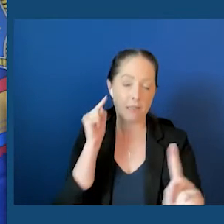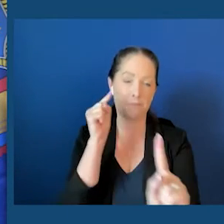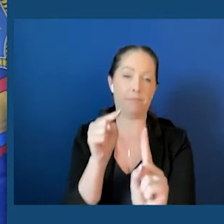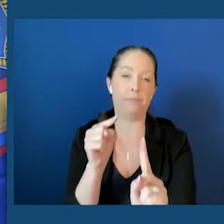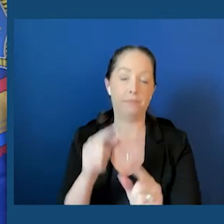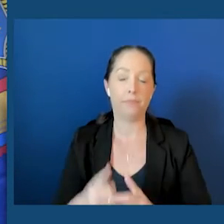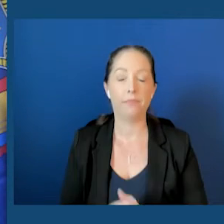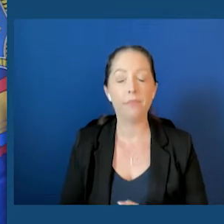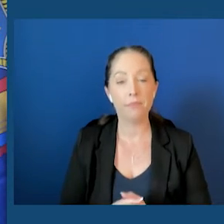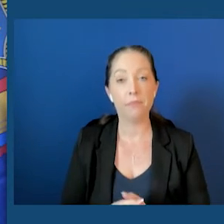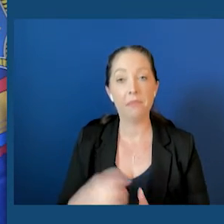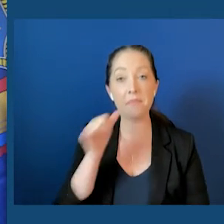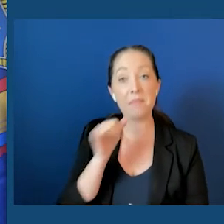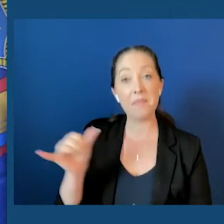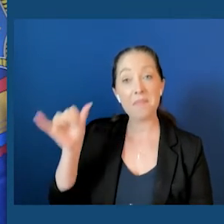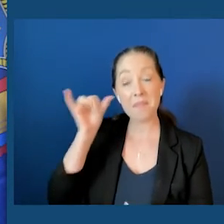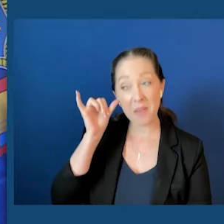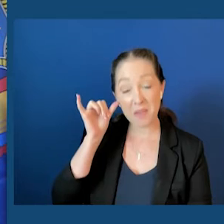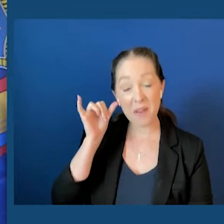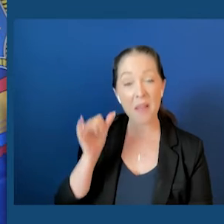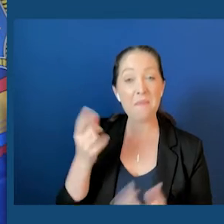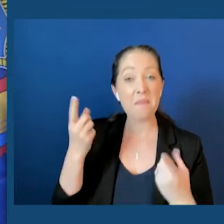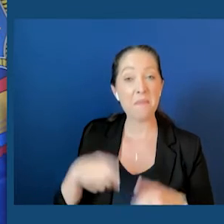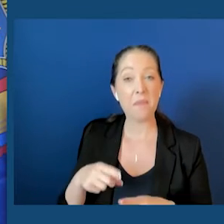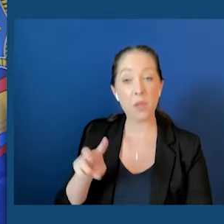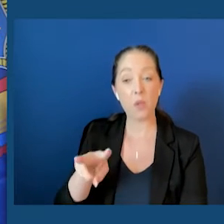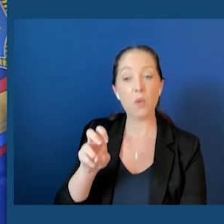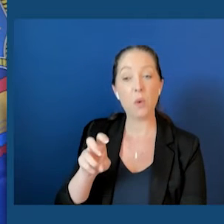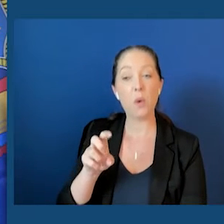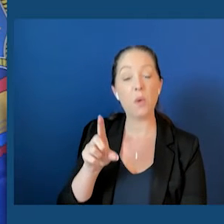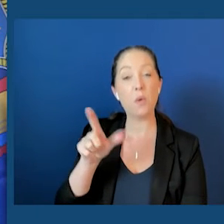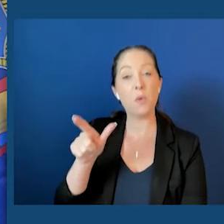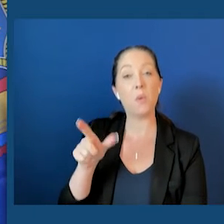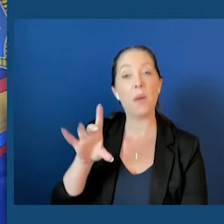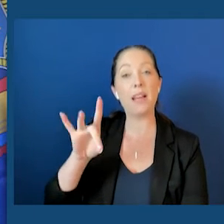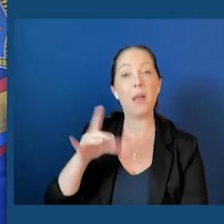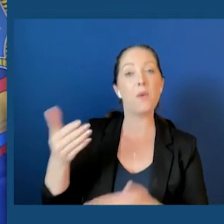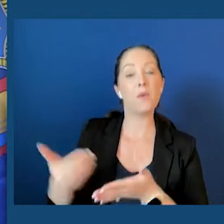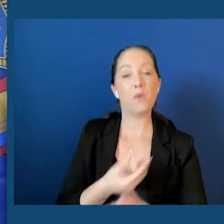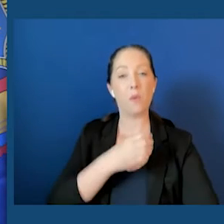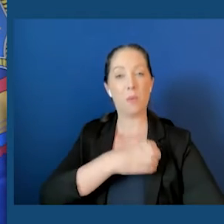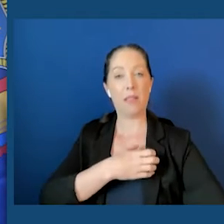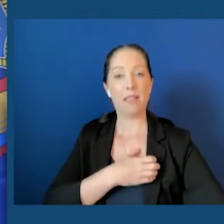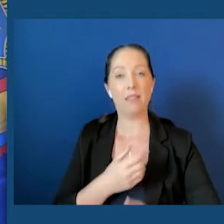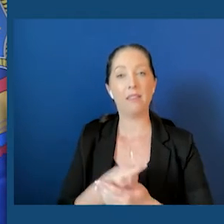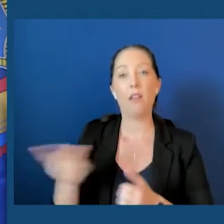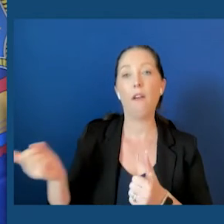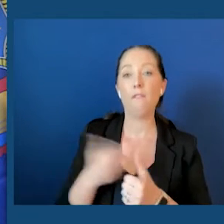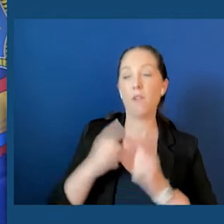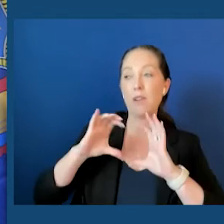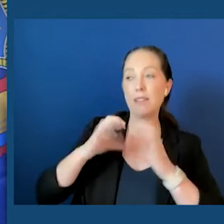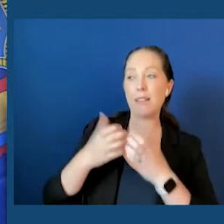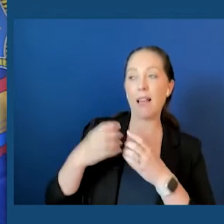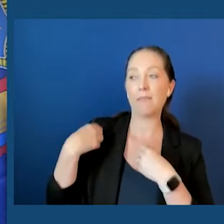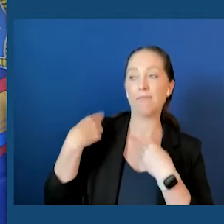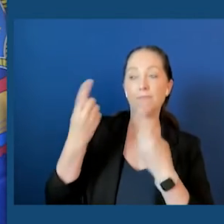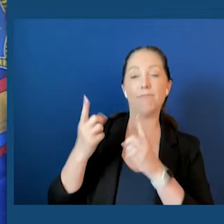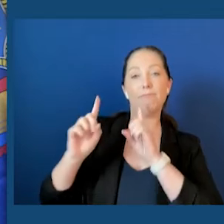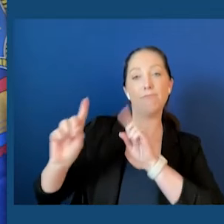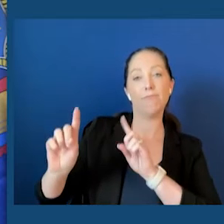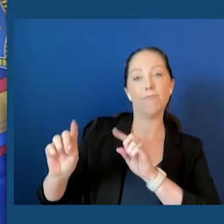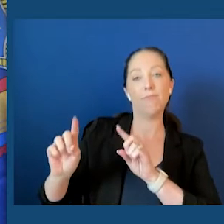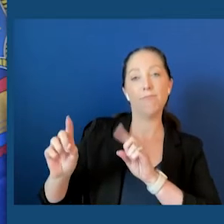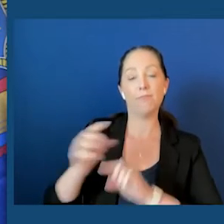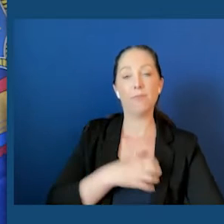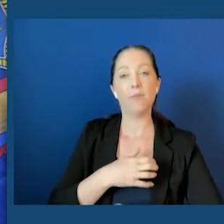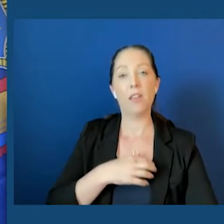yesterday, we graduated 228 new troopers, the first class to attend the State Police Academy from Casanova in